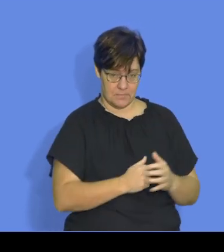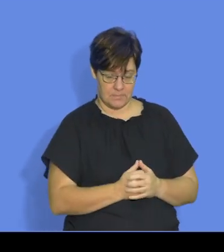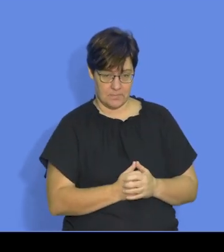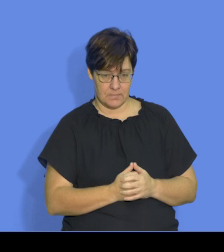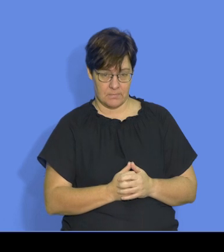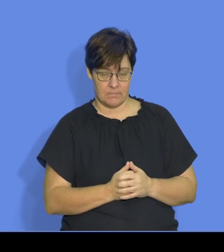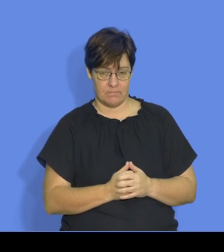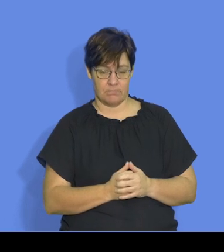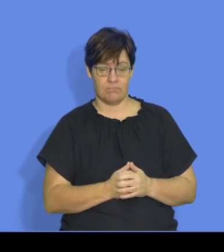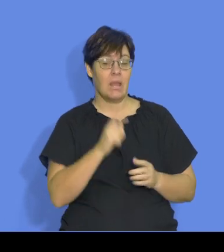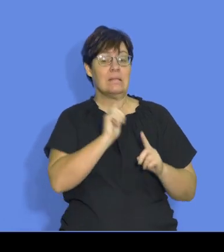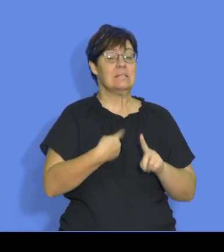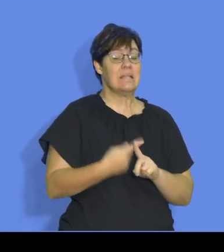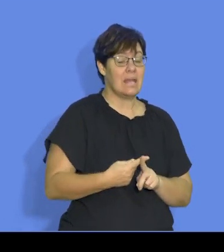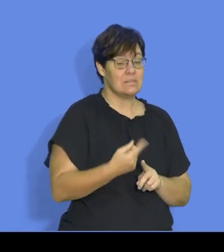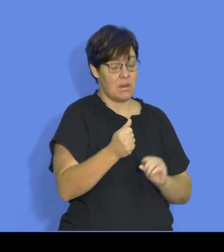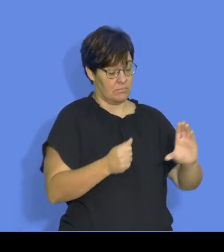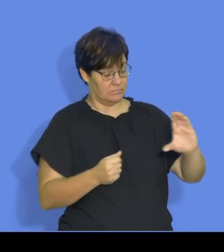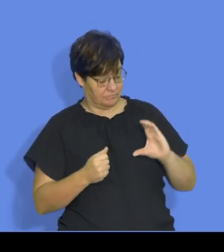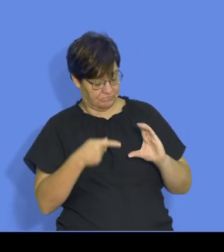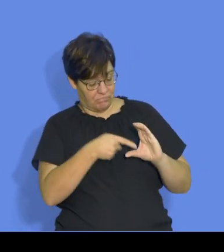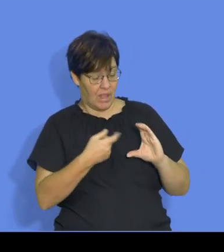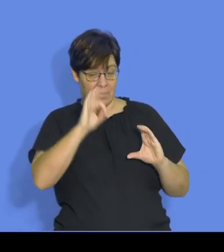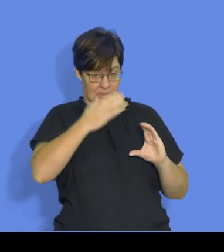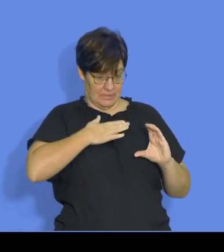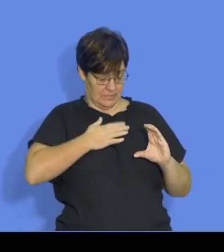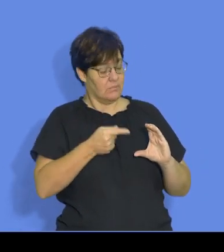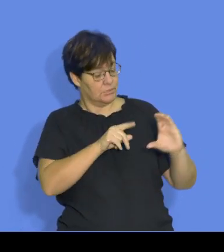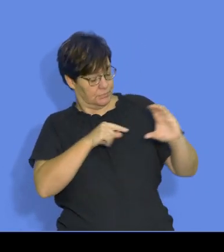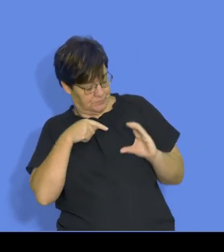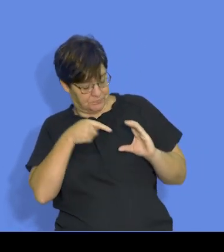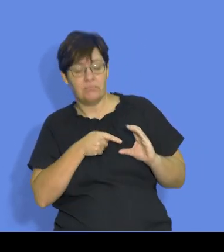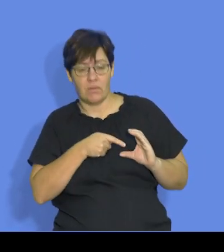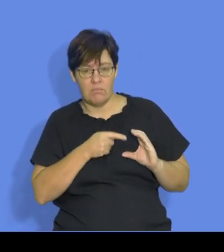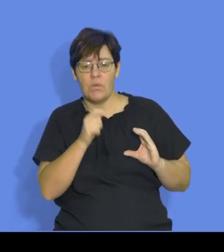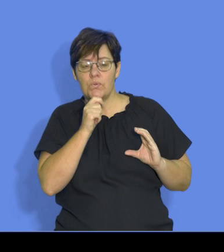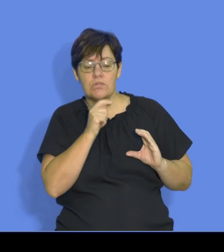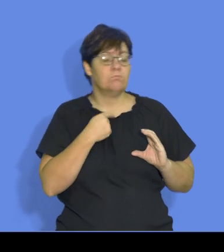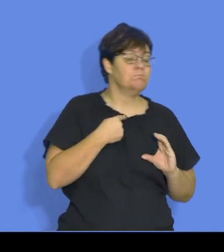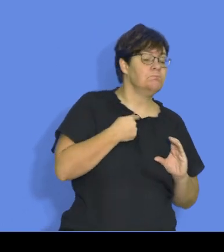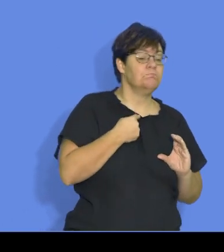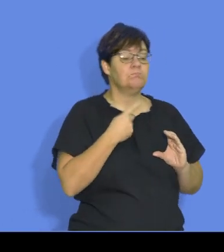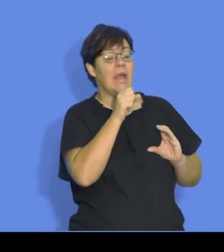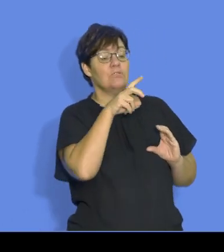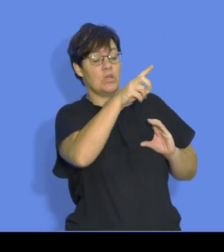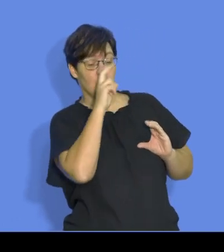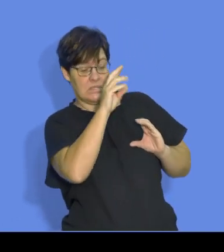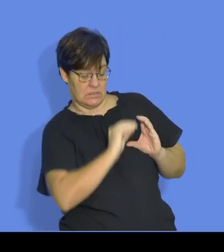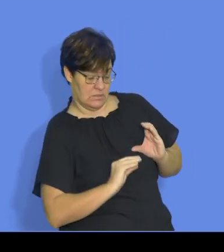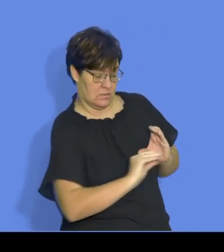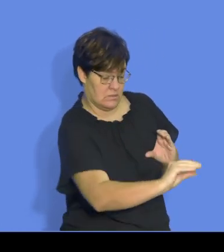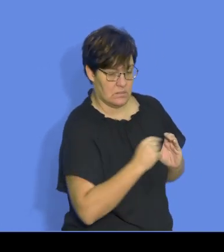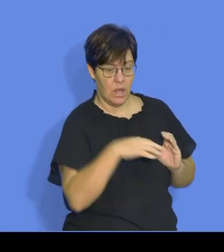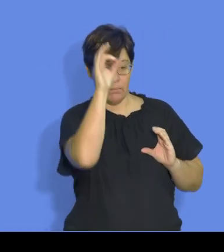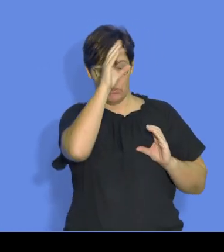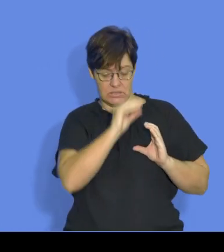The tax money that is collected by the government is used for the country. For example, education, our police